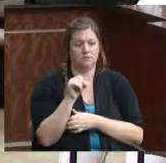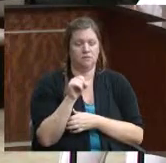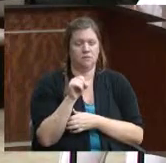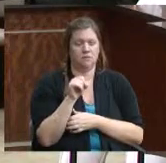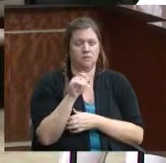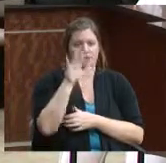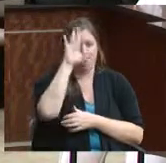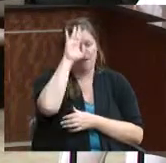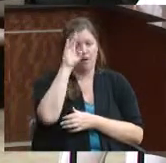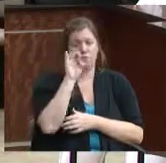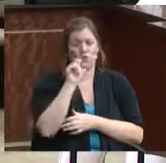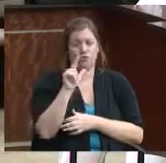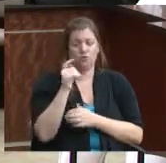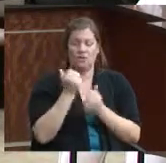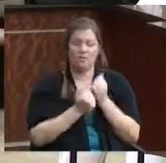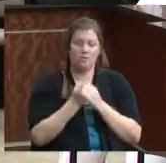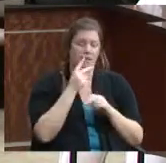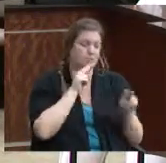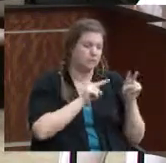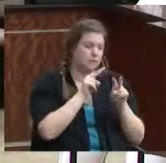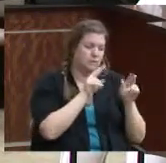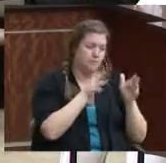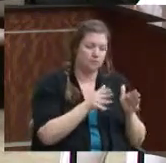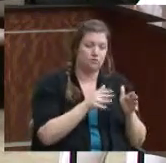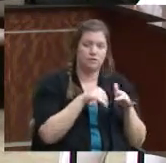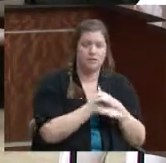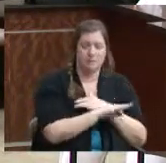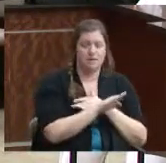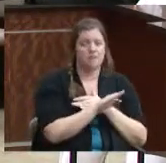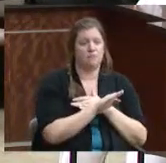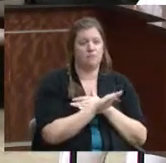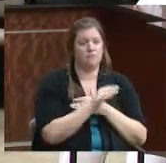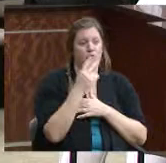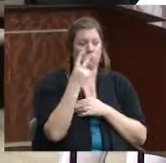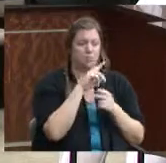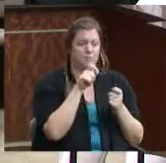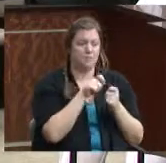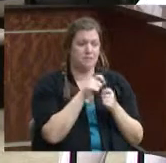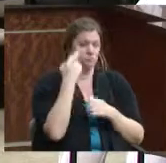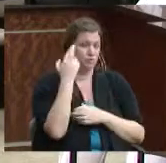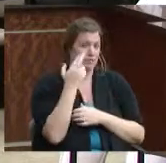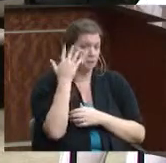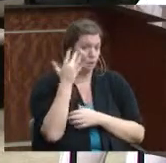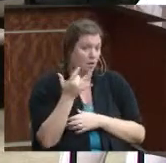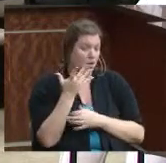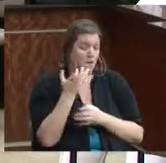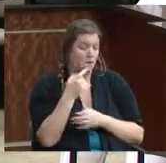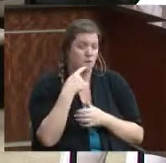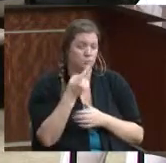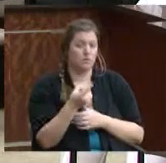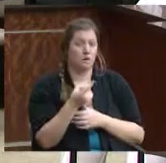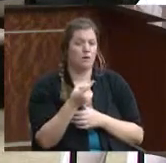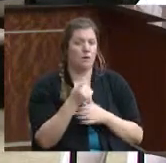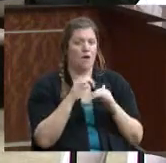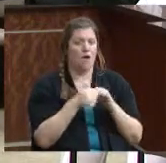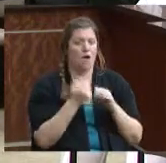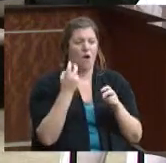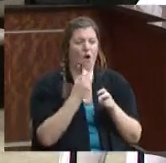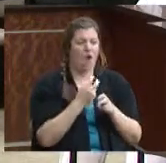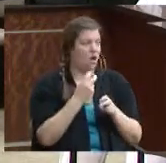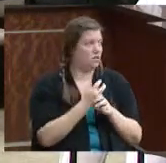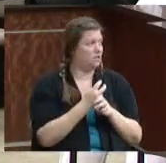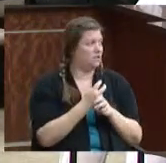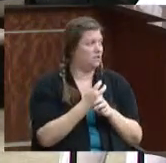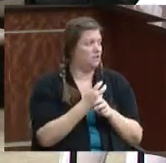the fire marshal, all the inspectors on the street. And I want to tell you two specific reasons why I want to acknowledge how hard. I've